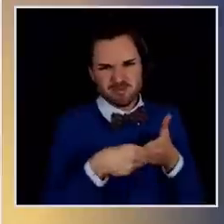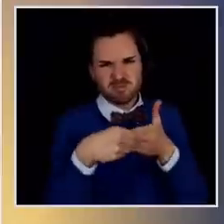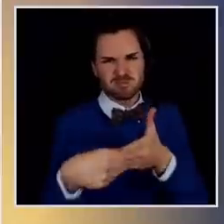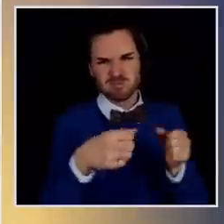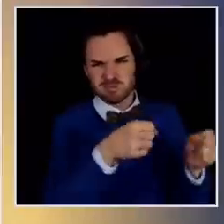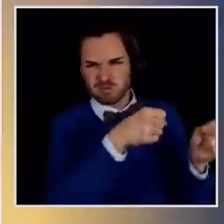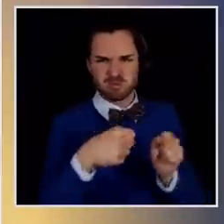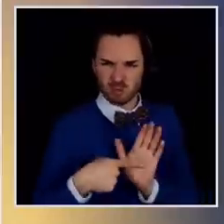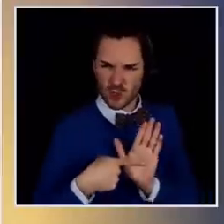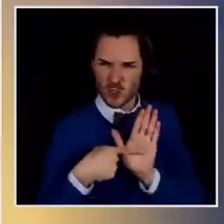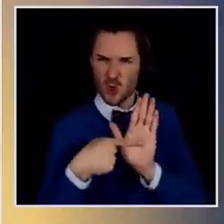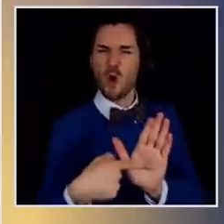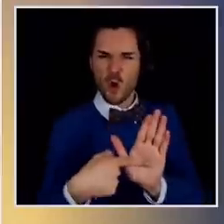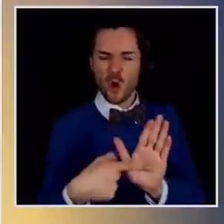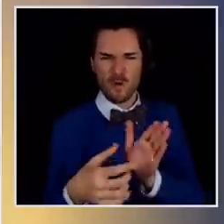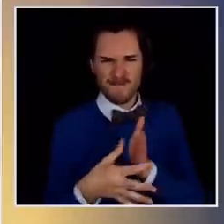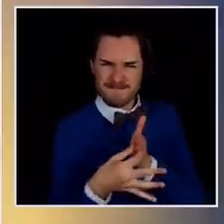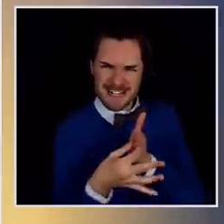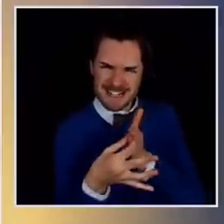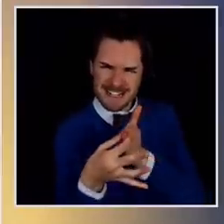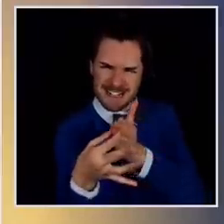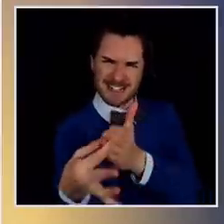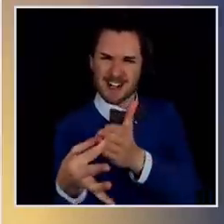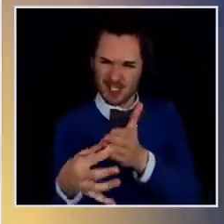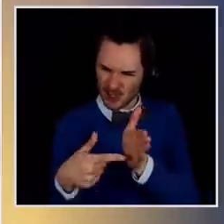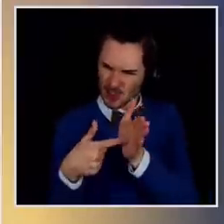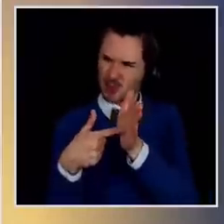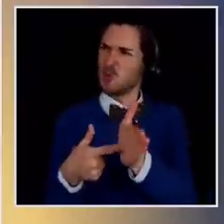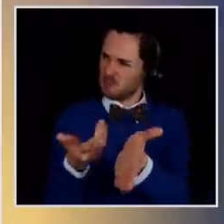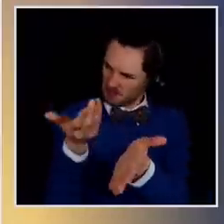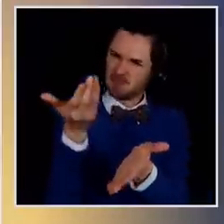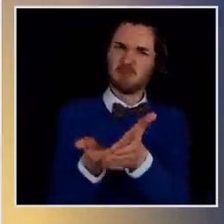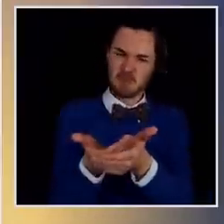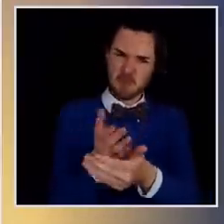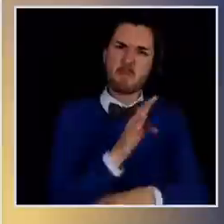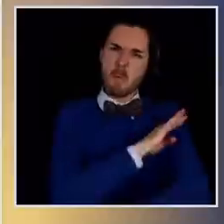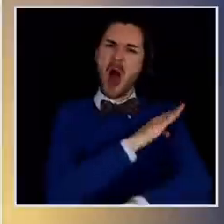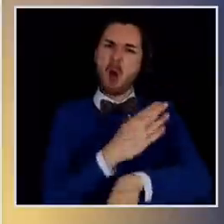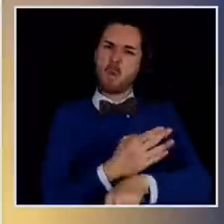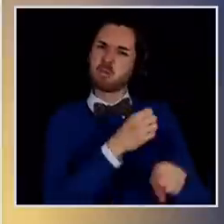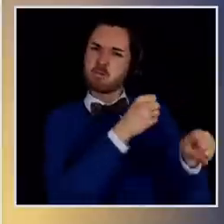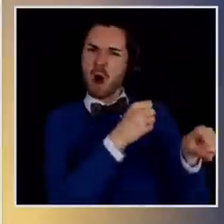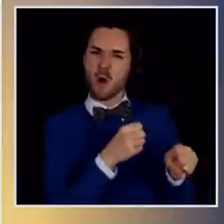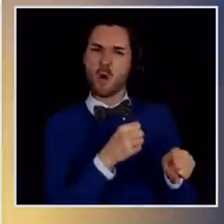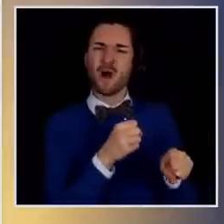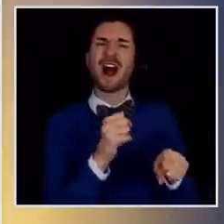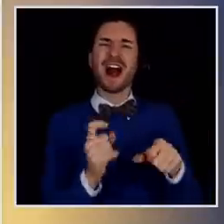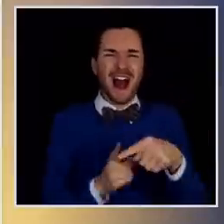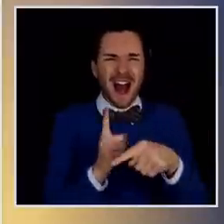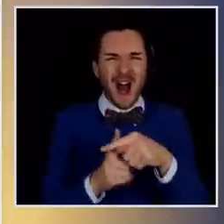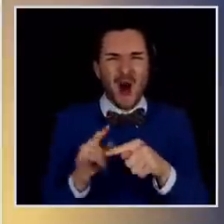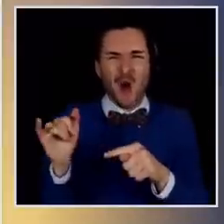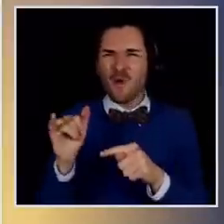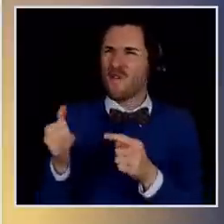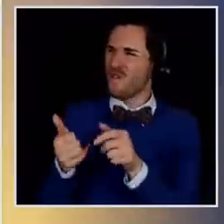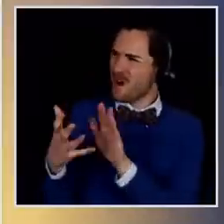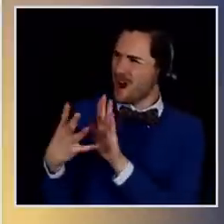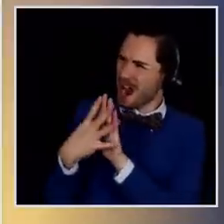not lead. We will lead not only by the example of our power, but by the power of our example.